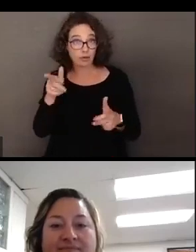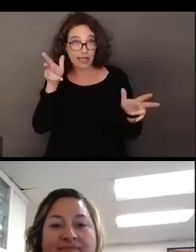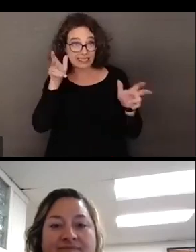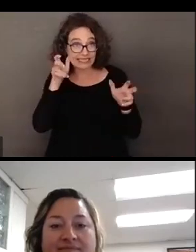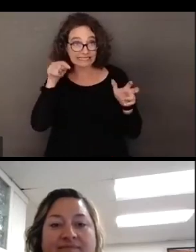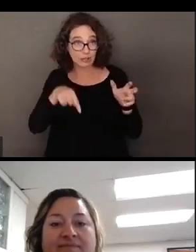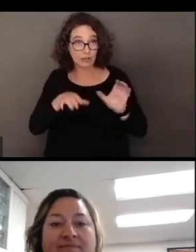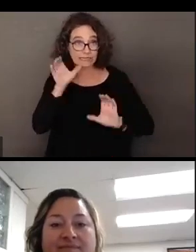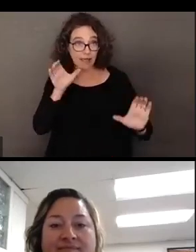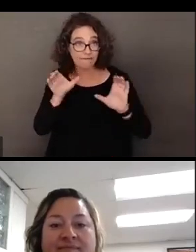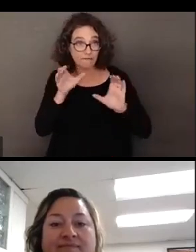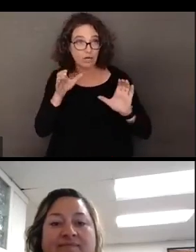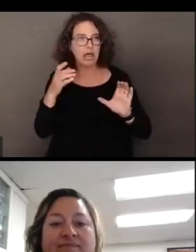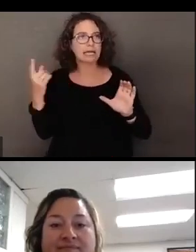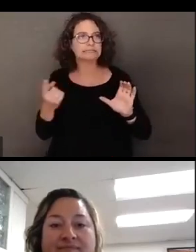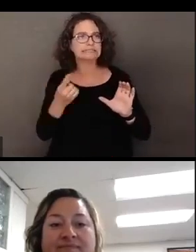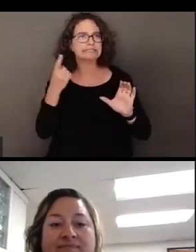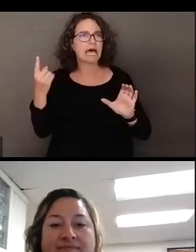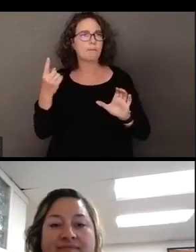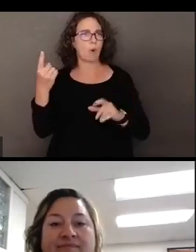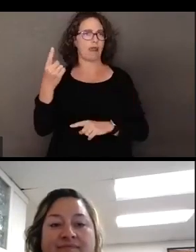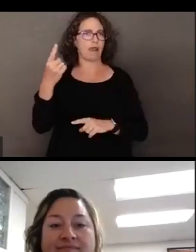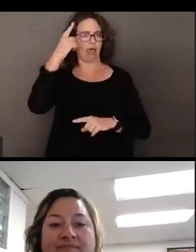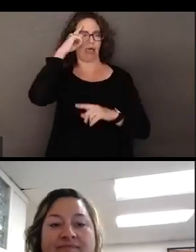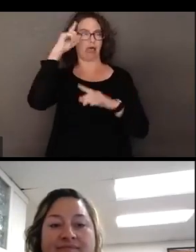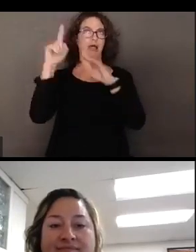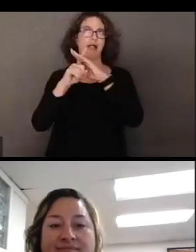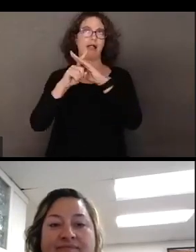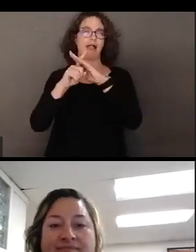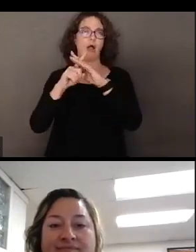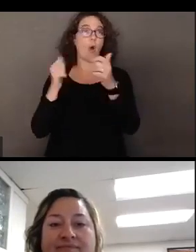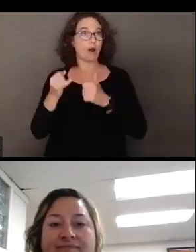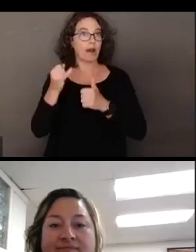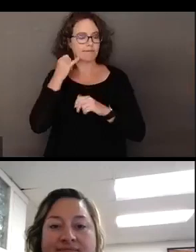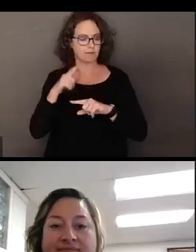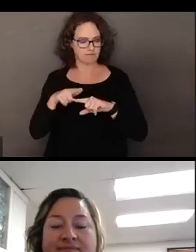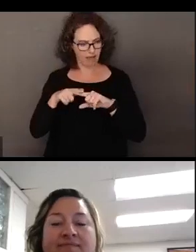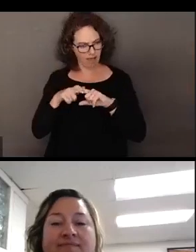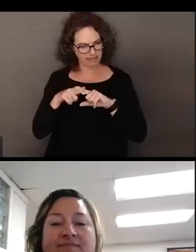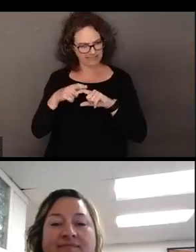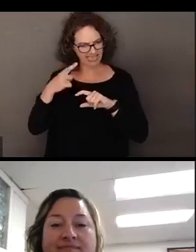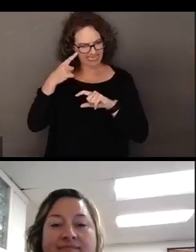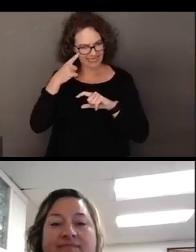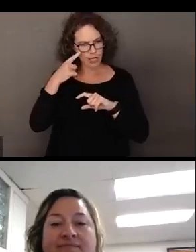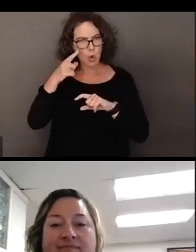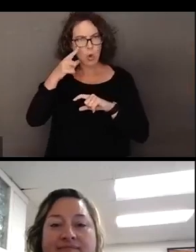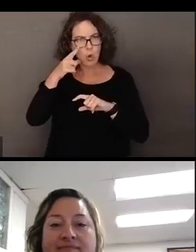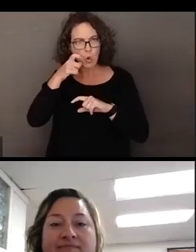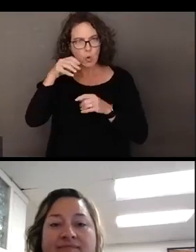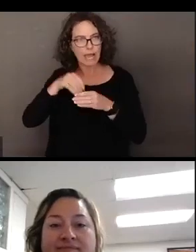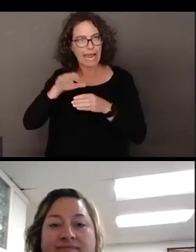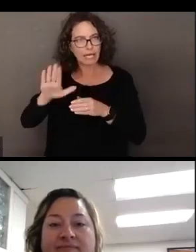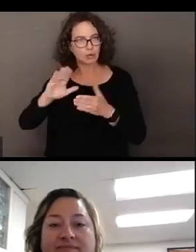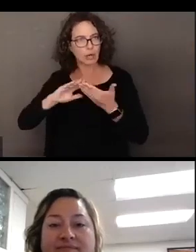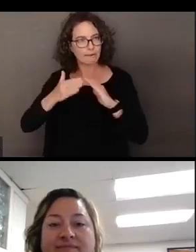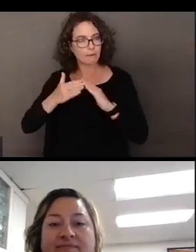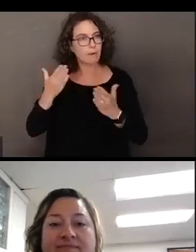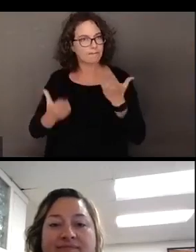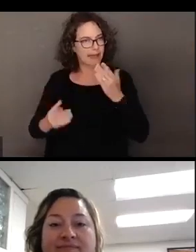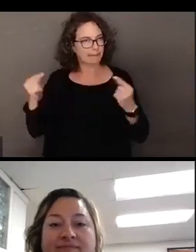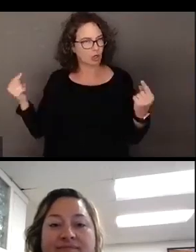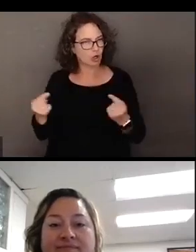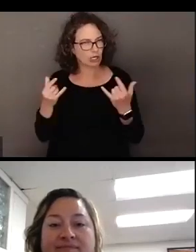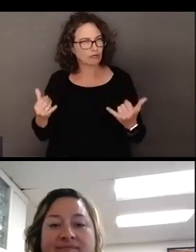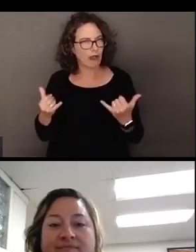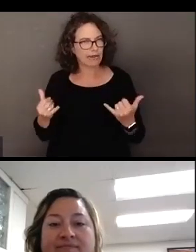and there's someone that comes to mind, or if you pause and you just think about who in your community might be hurting right now or need to hear from you,